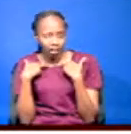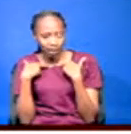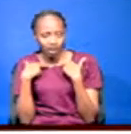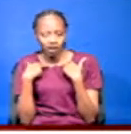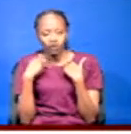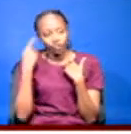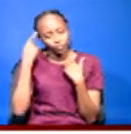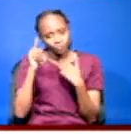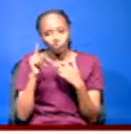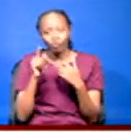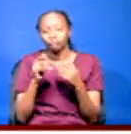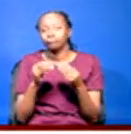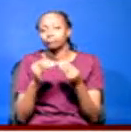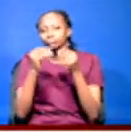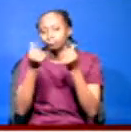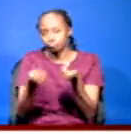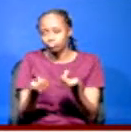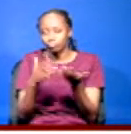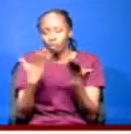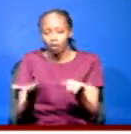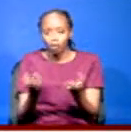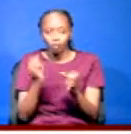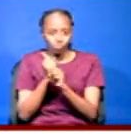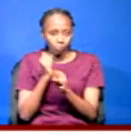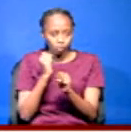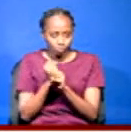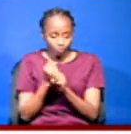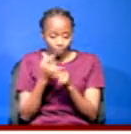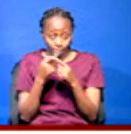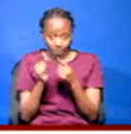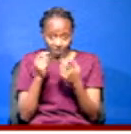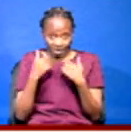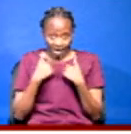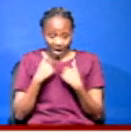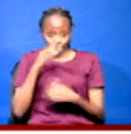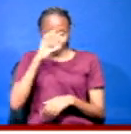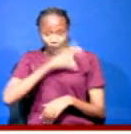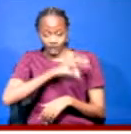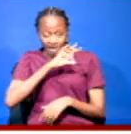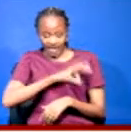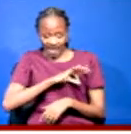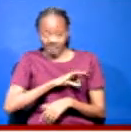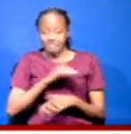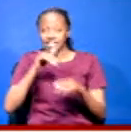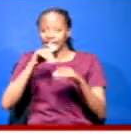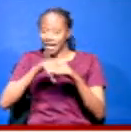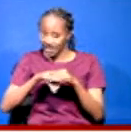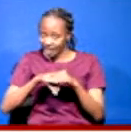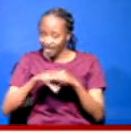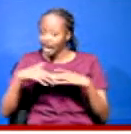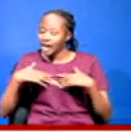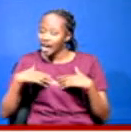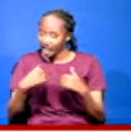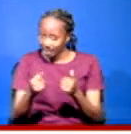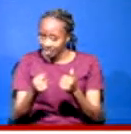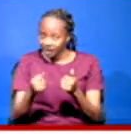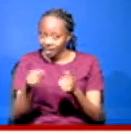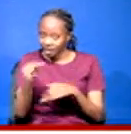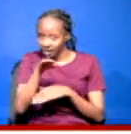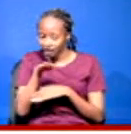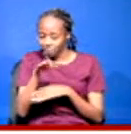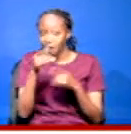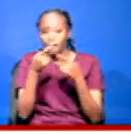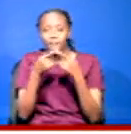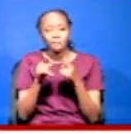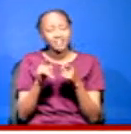mandate. Although gains have been made, the health personnel shortfall is predicted to get